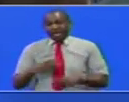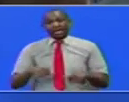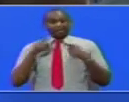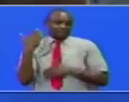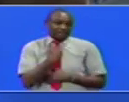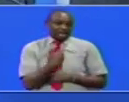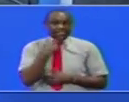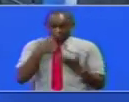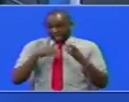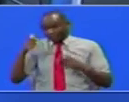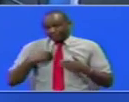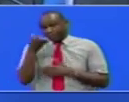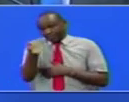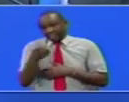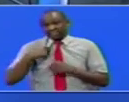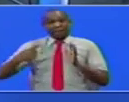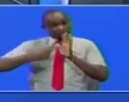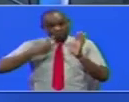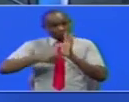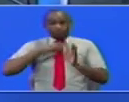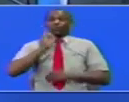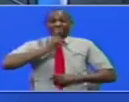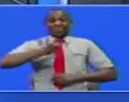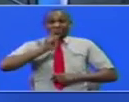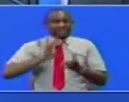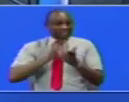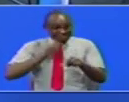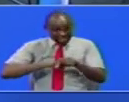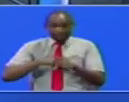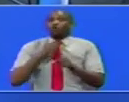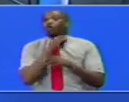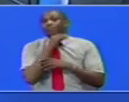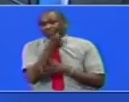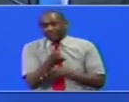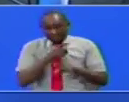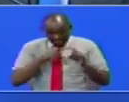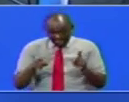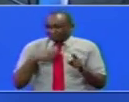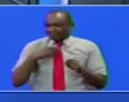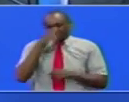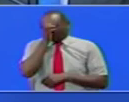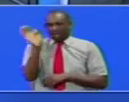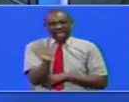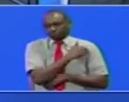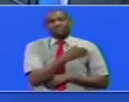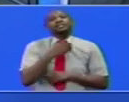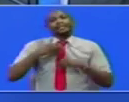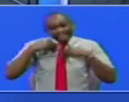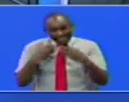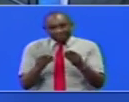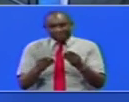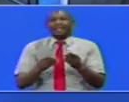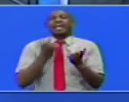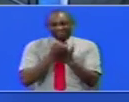life. He claimed that some people had received some threatening calls ever since he filed the petition, but that matter was ruled out. He was told to give